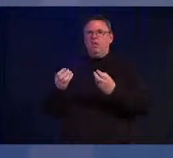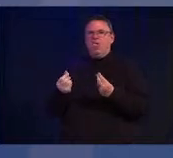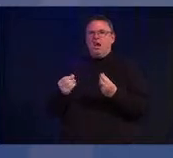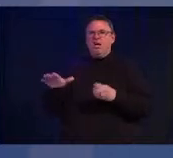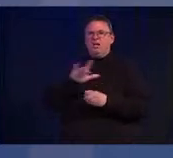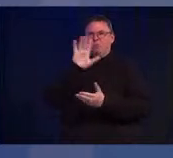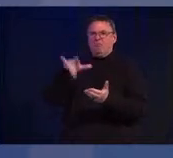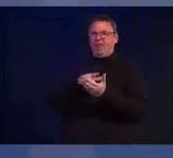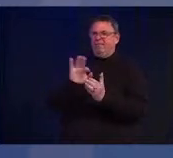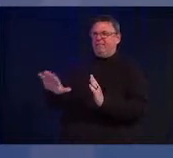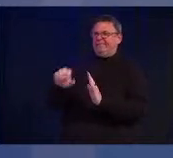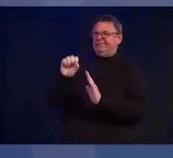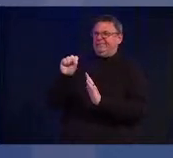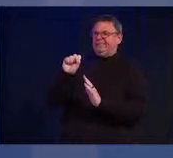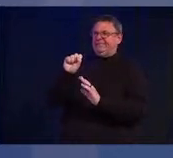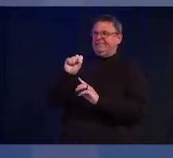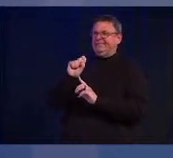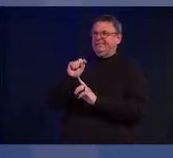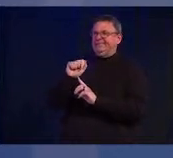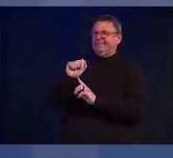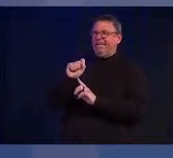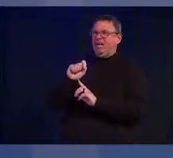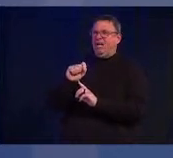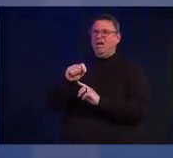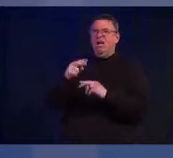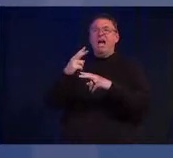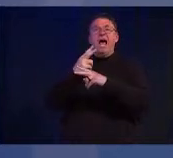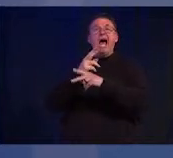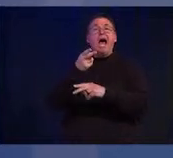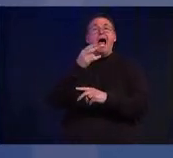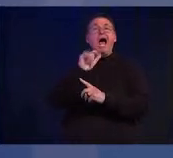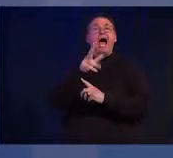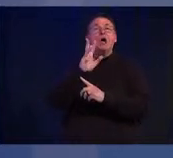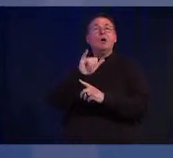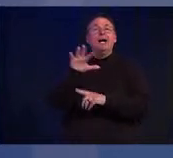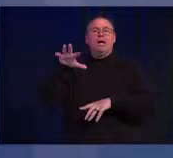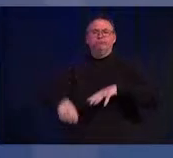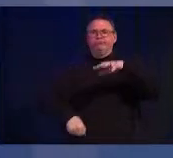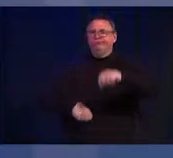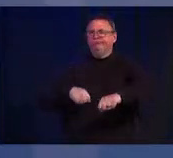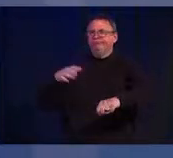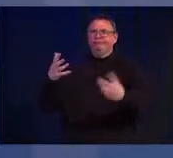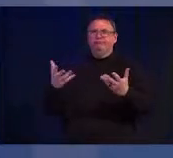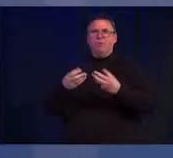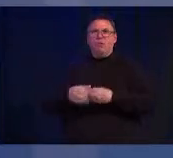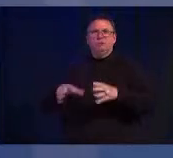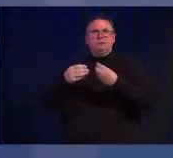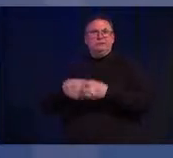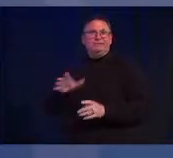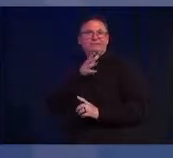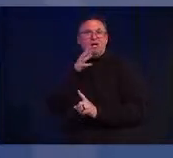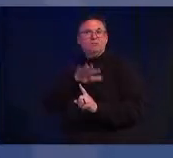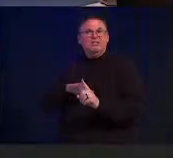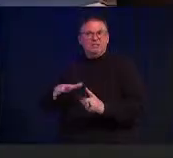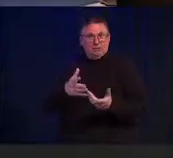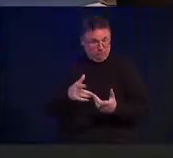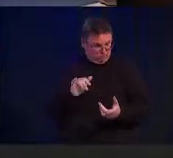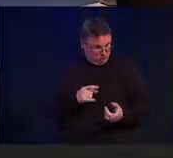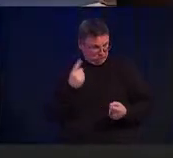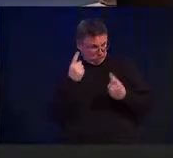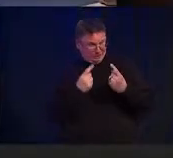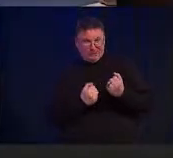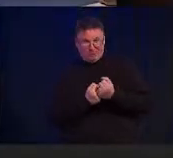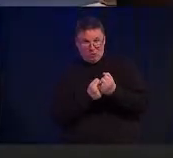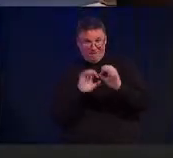they feel about Senator Braun and his support for family farming in the state of Indiana. Thank you.